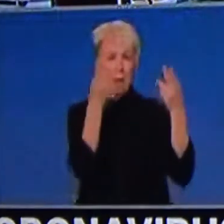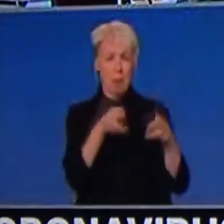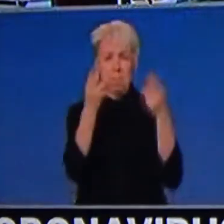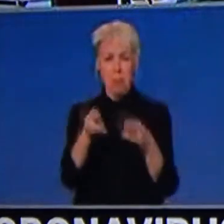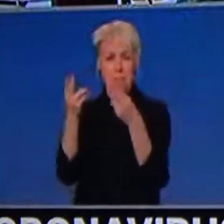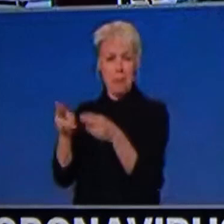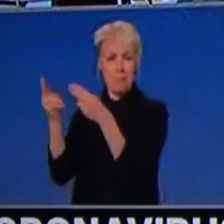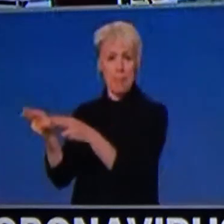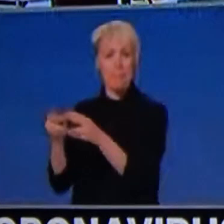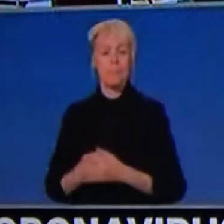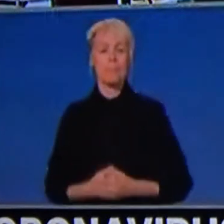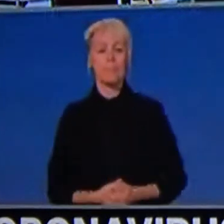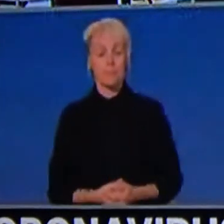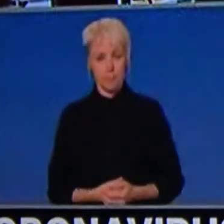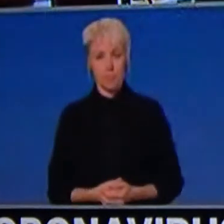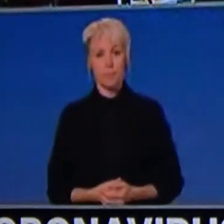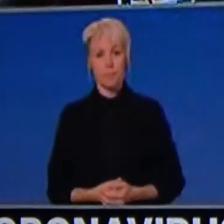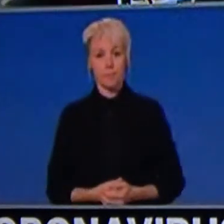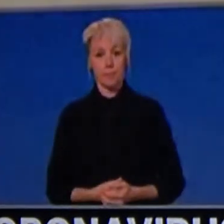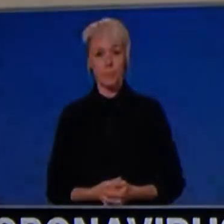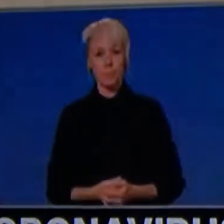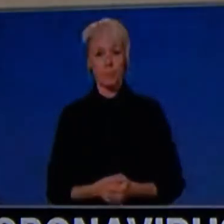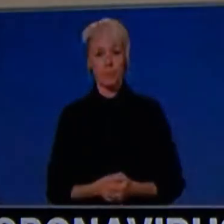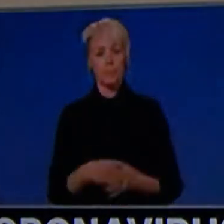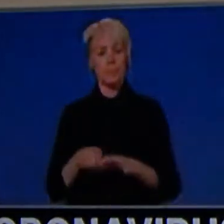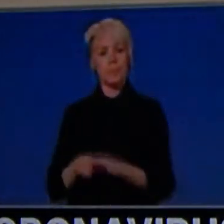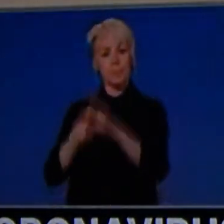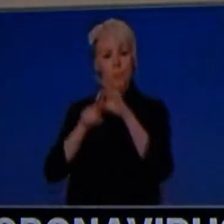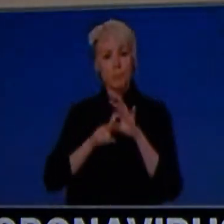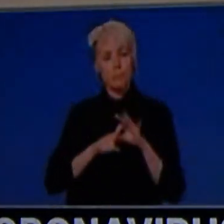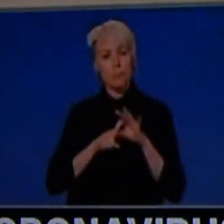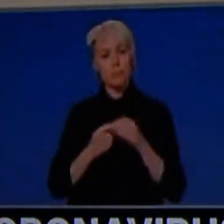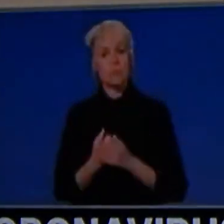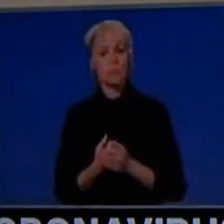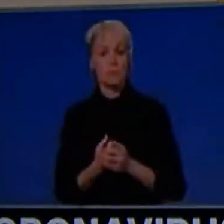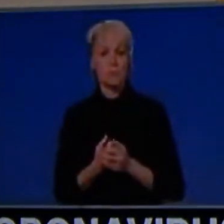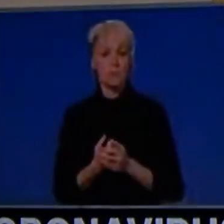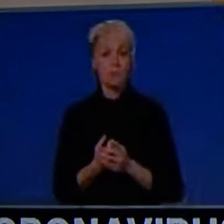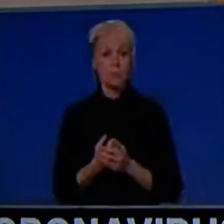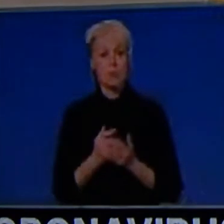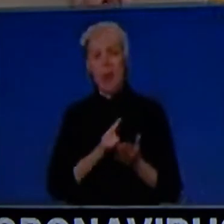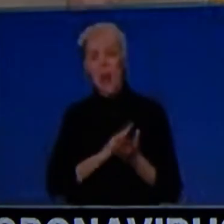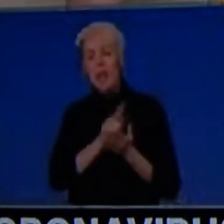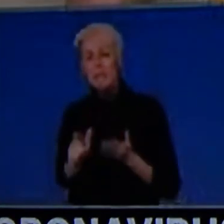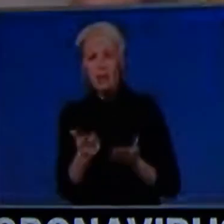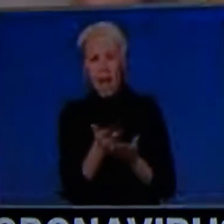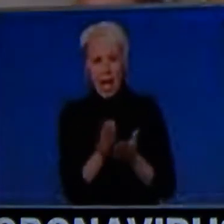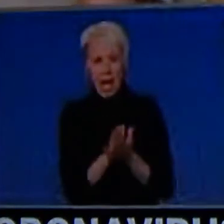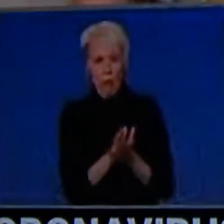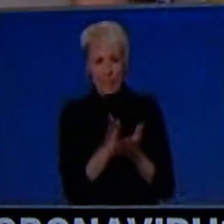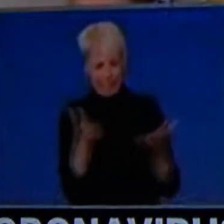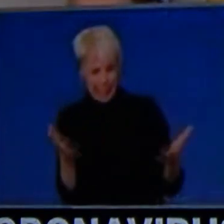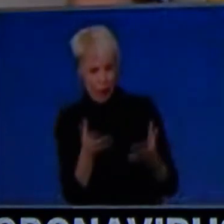on business as usual, on economic policy on the other side of this and the need to drive business productivity and investment. Does that mean we can expect, from the